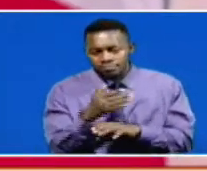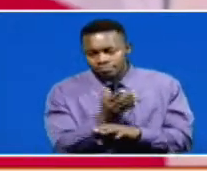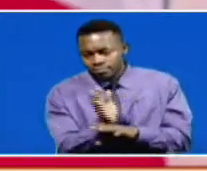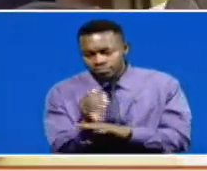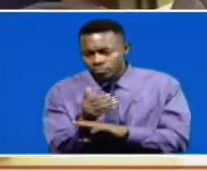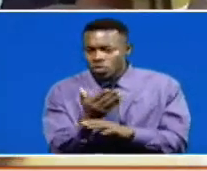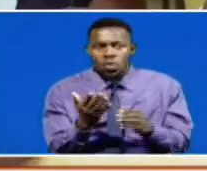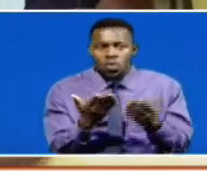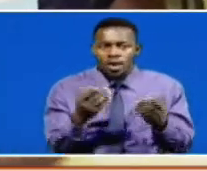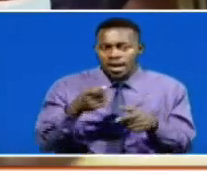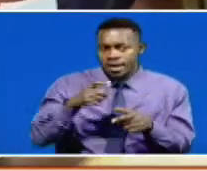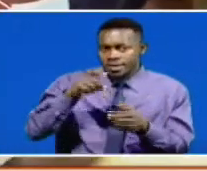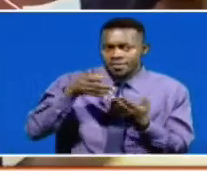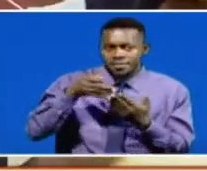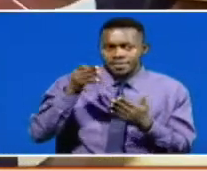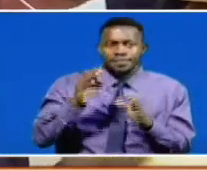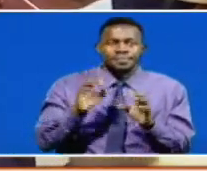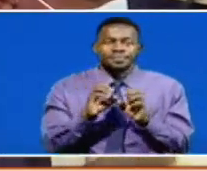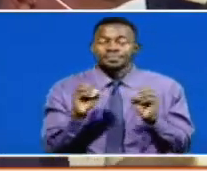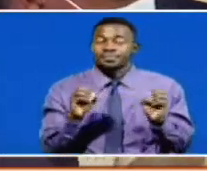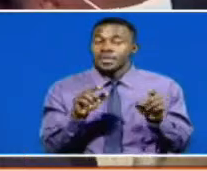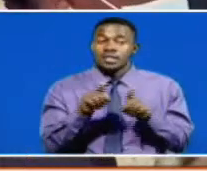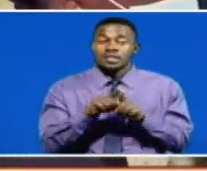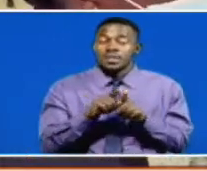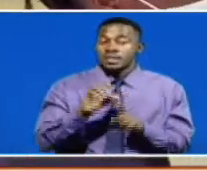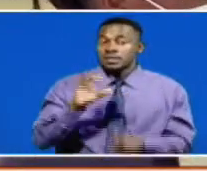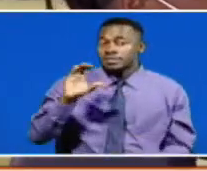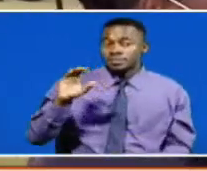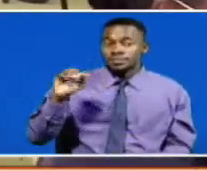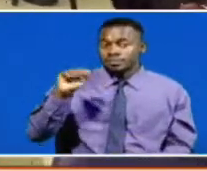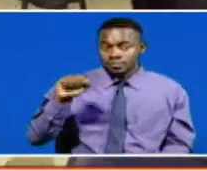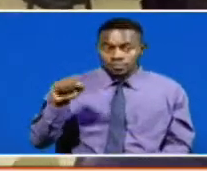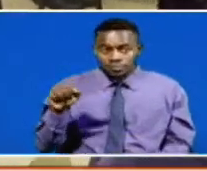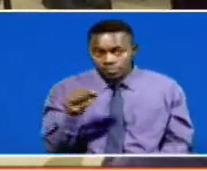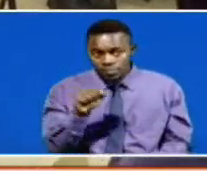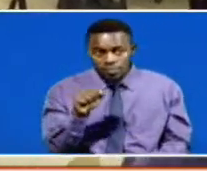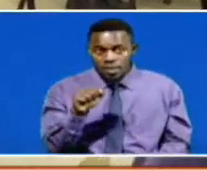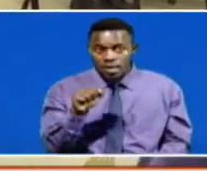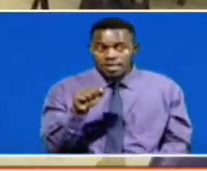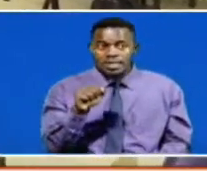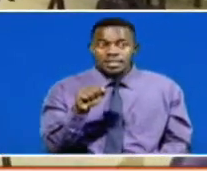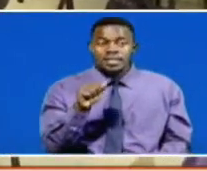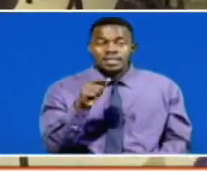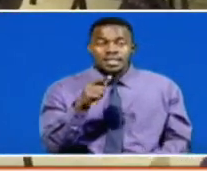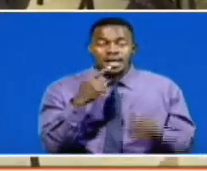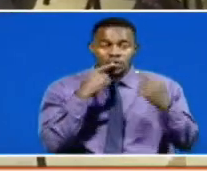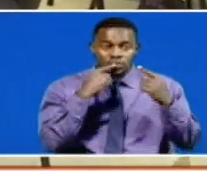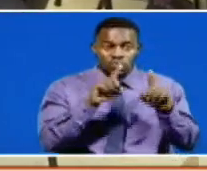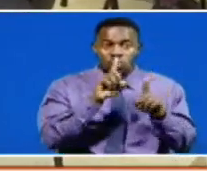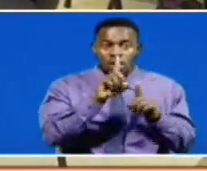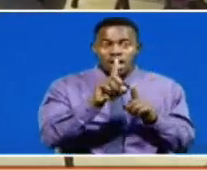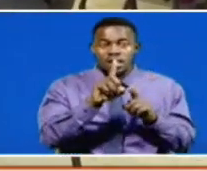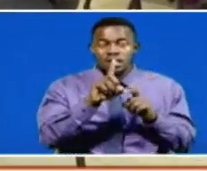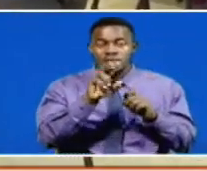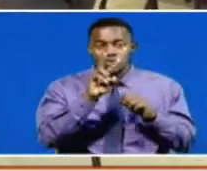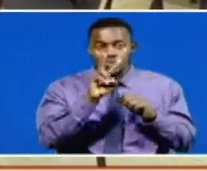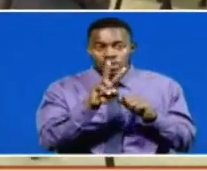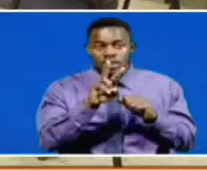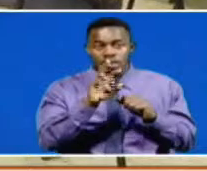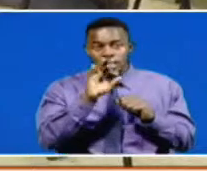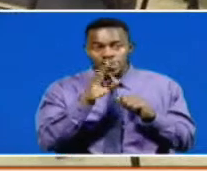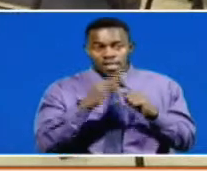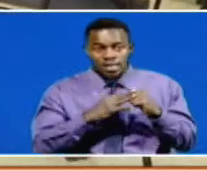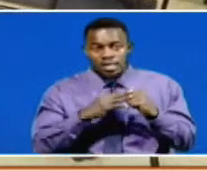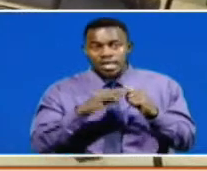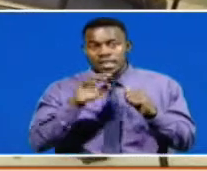additional. The education CS also noted that more than 28,000 candidates who sat the 2023 KCPE